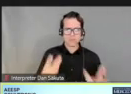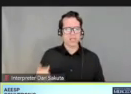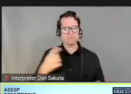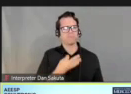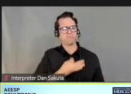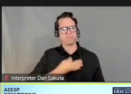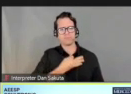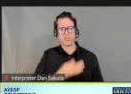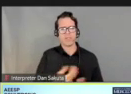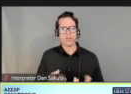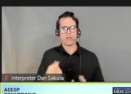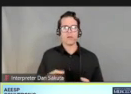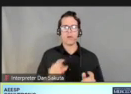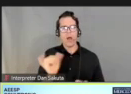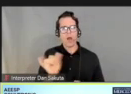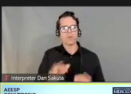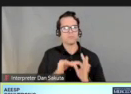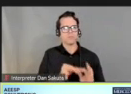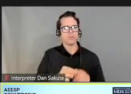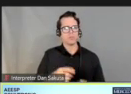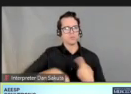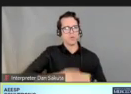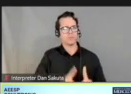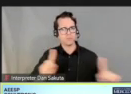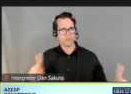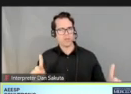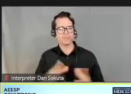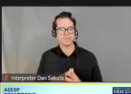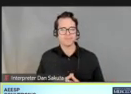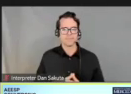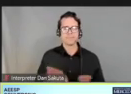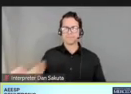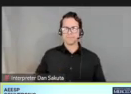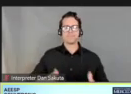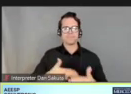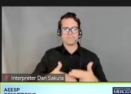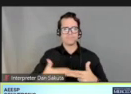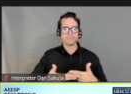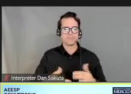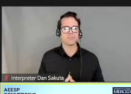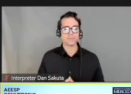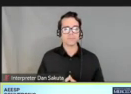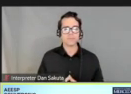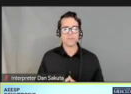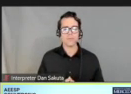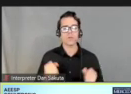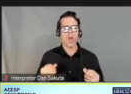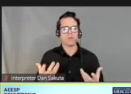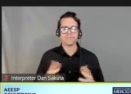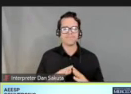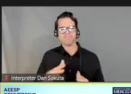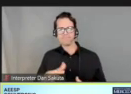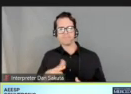social and physical distancing occurred. Next slide, please. And so just to kind of